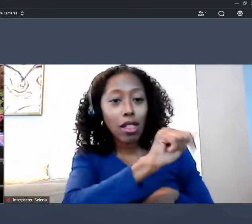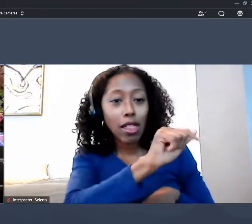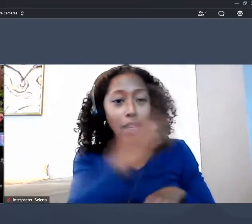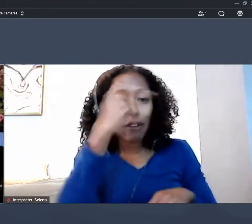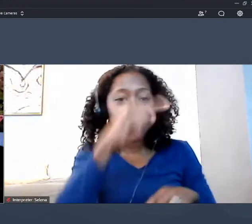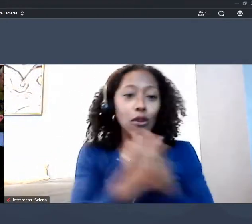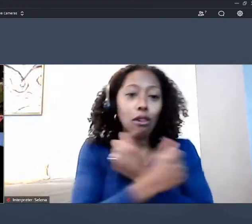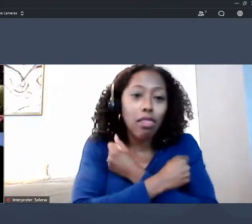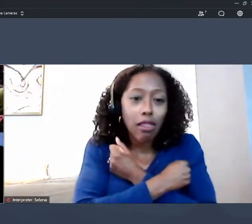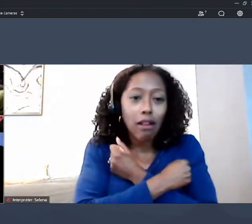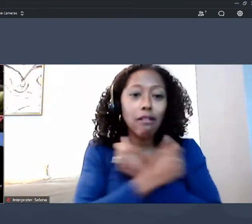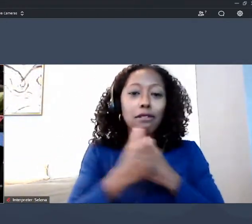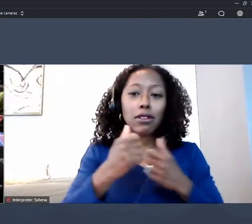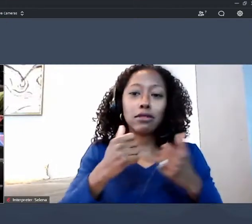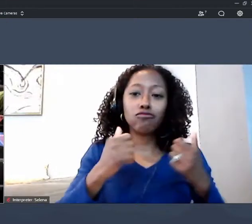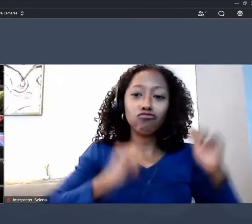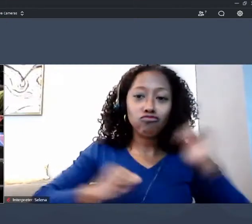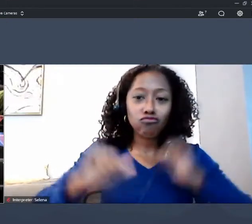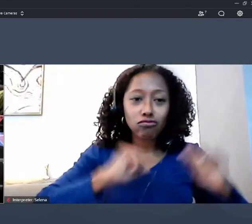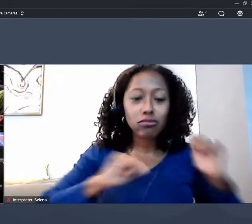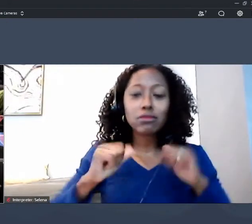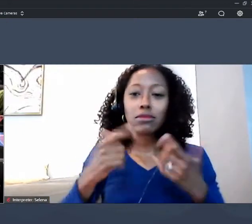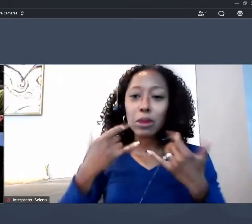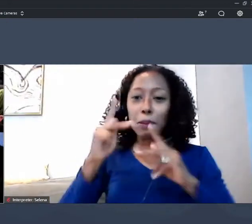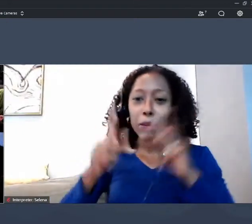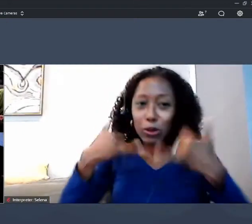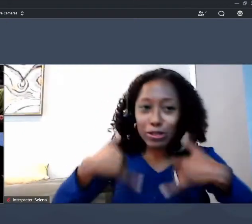still trying to dedicate it to the one they love.